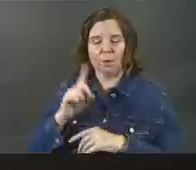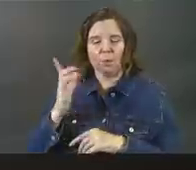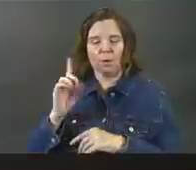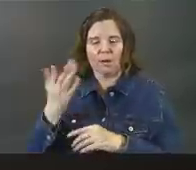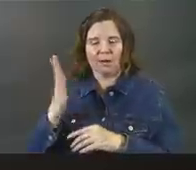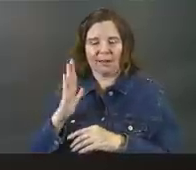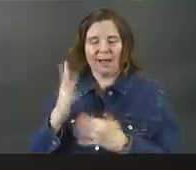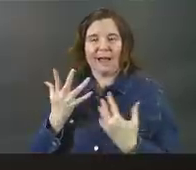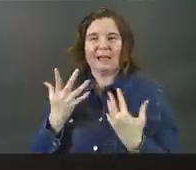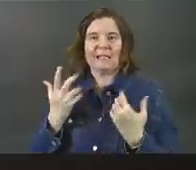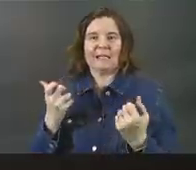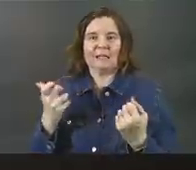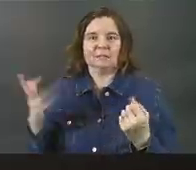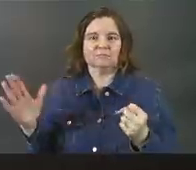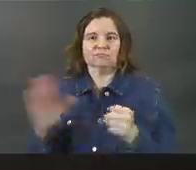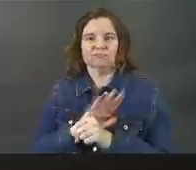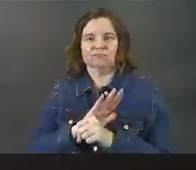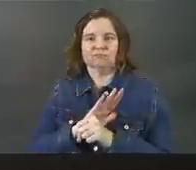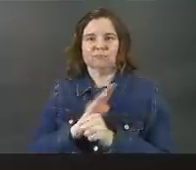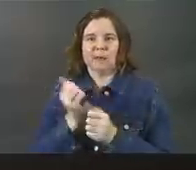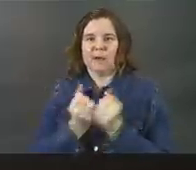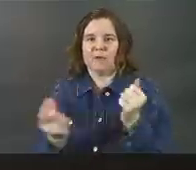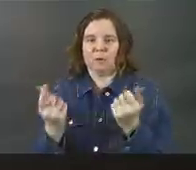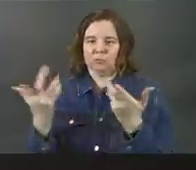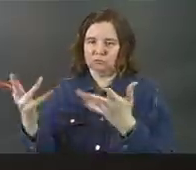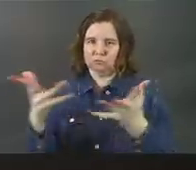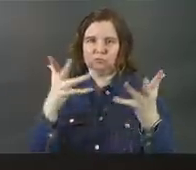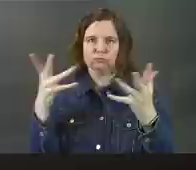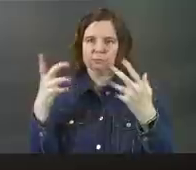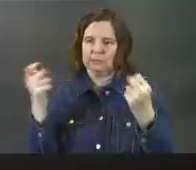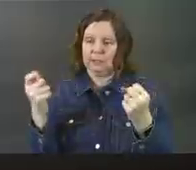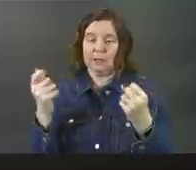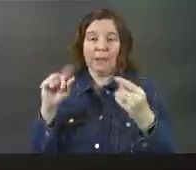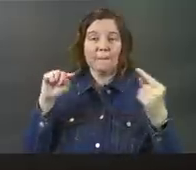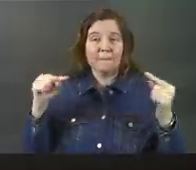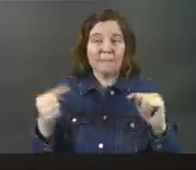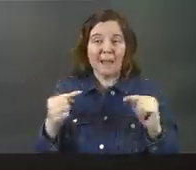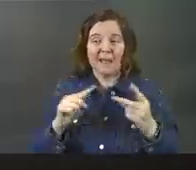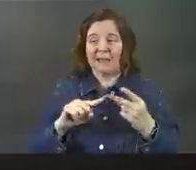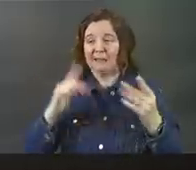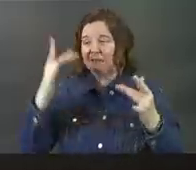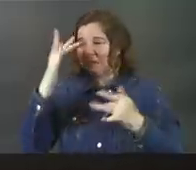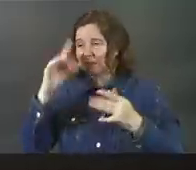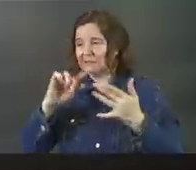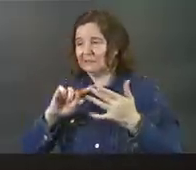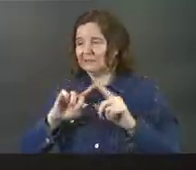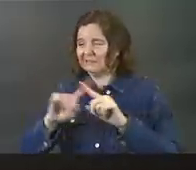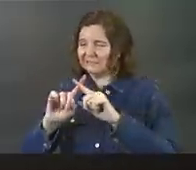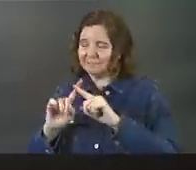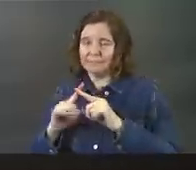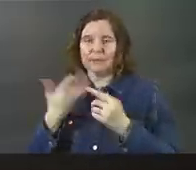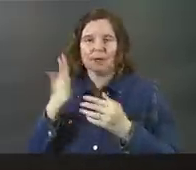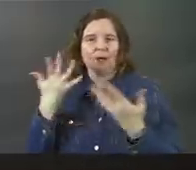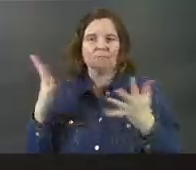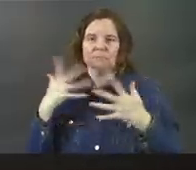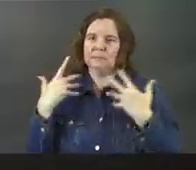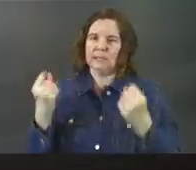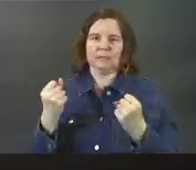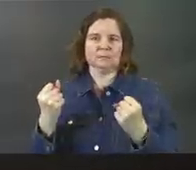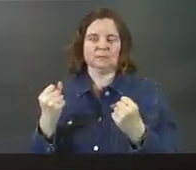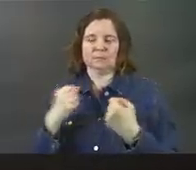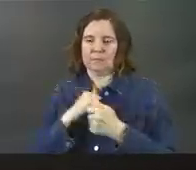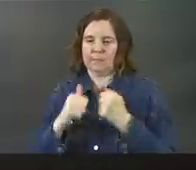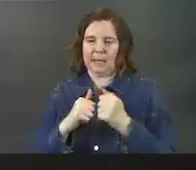where God heals us. And every single pain, every single illness and sickness, God heals it. God makes